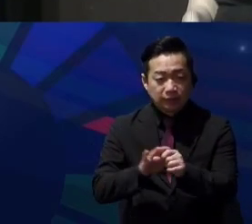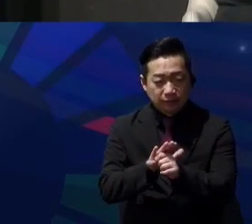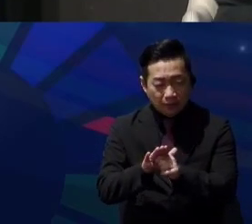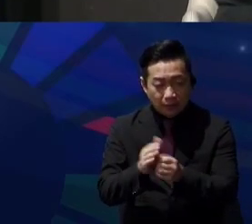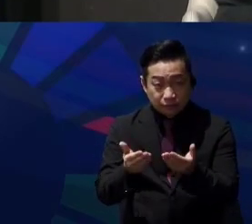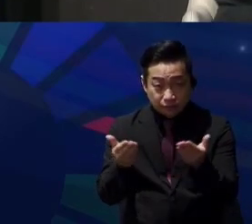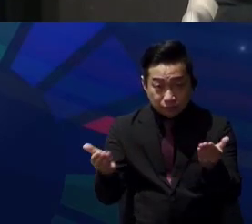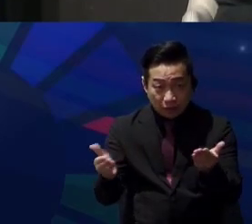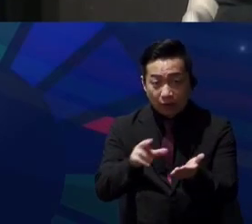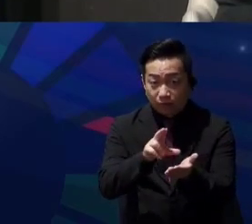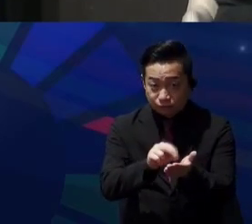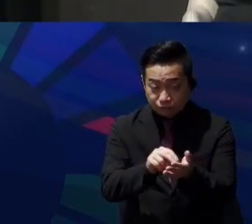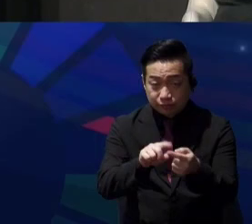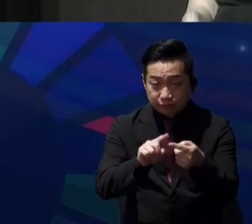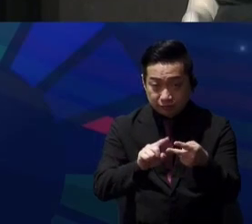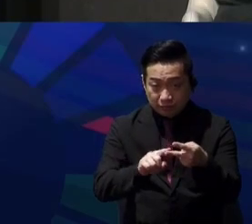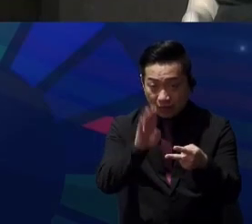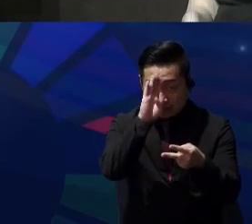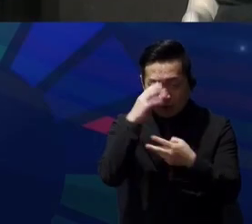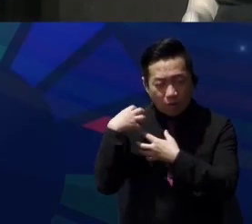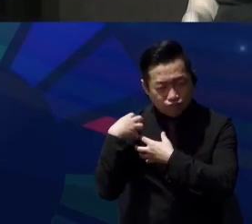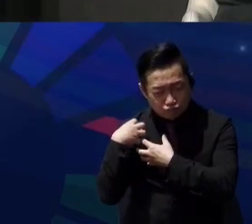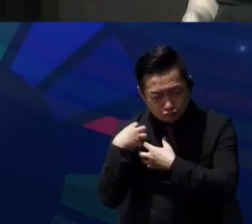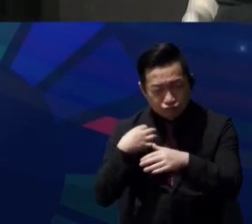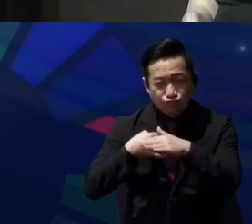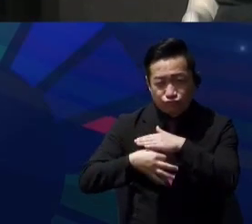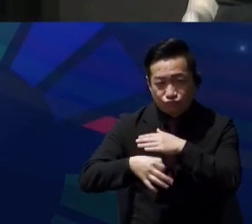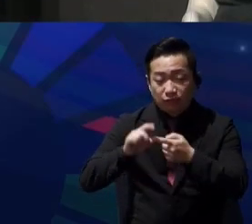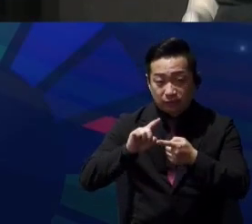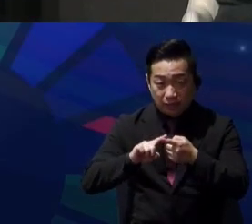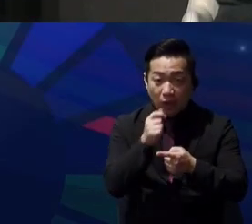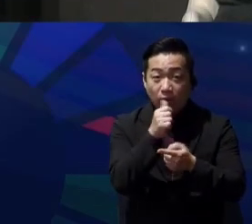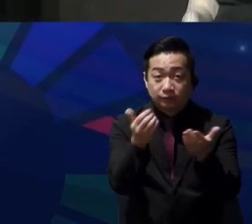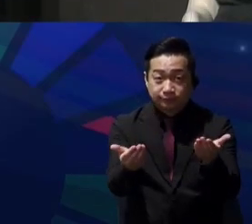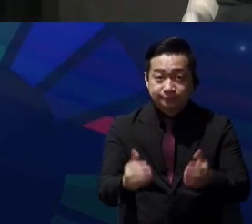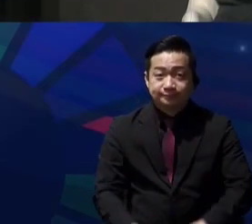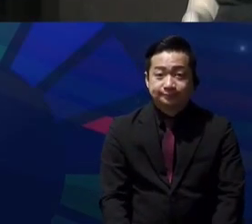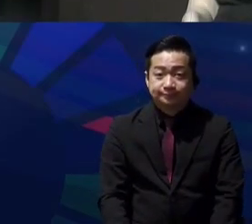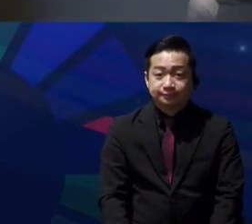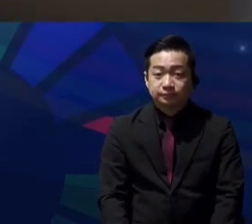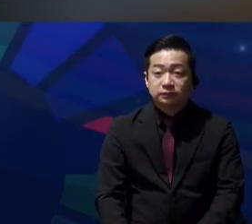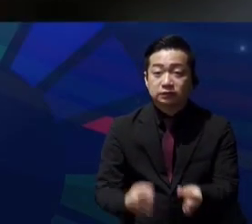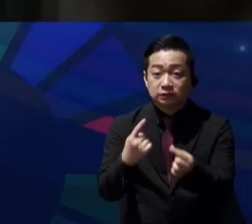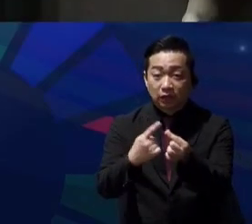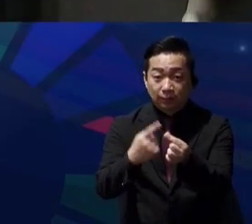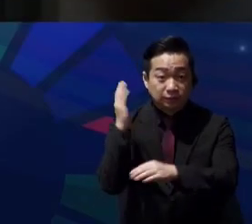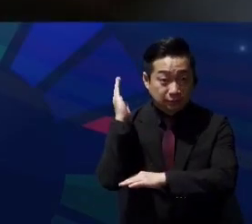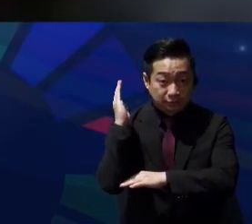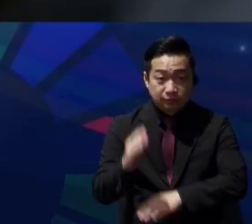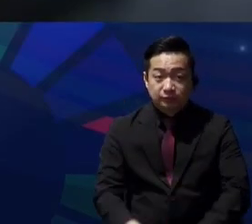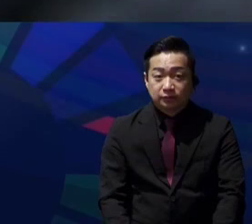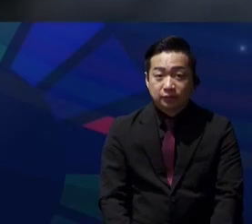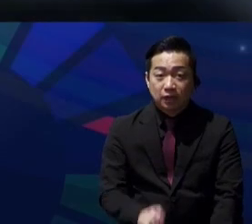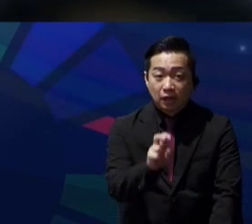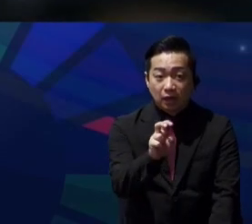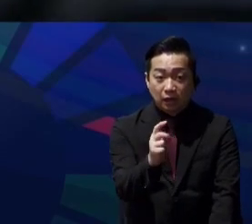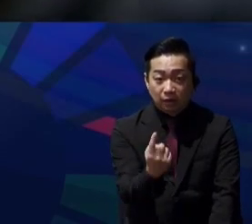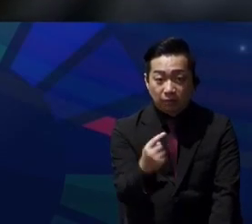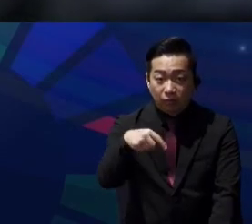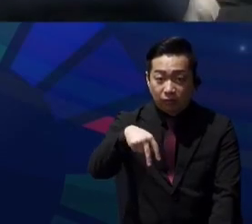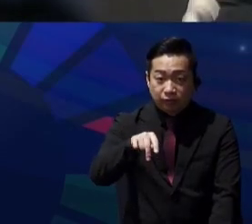Professor Mohsen Nagavi. So he is doing many researches